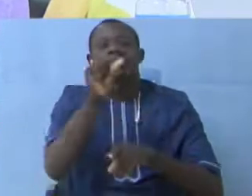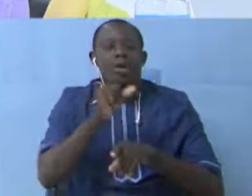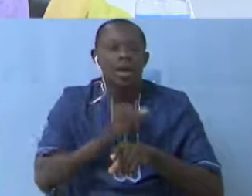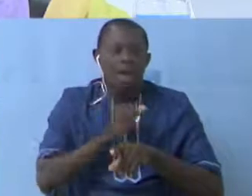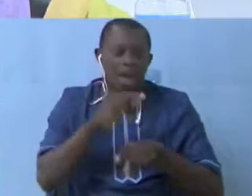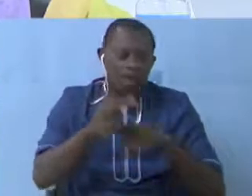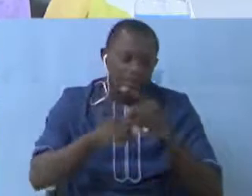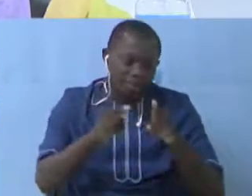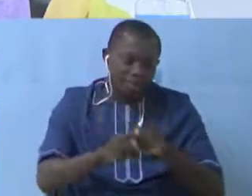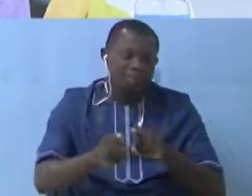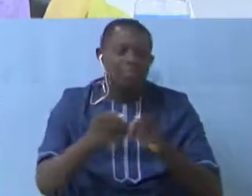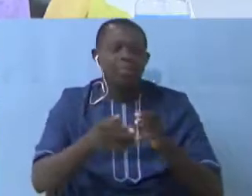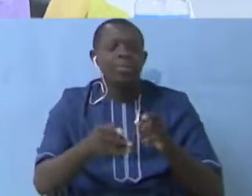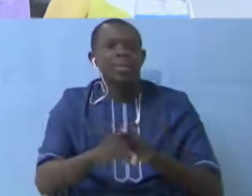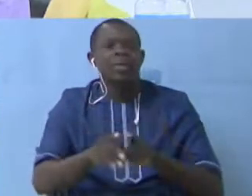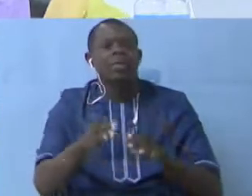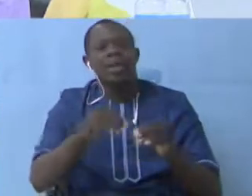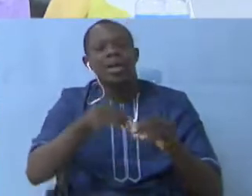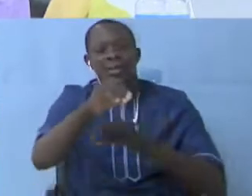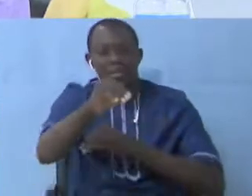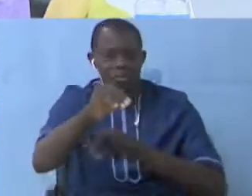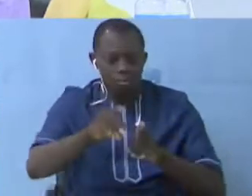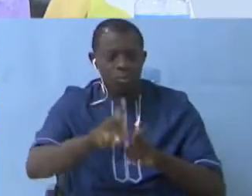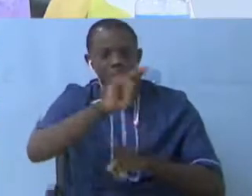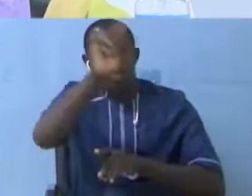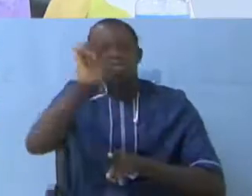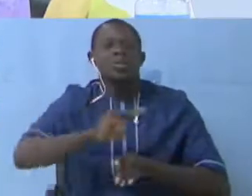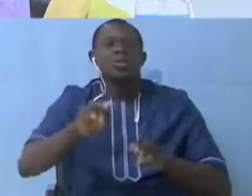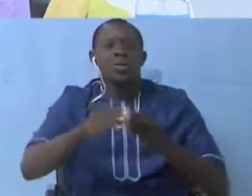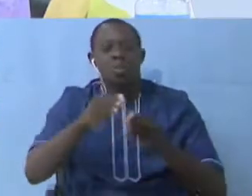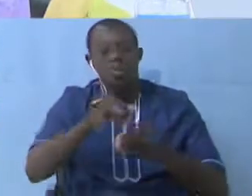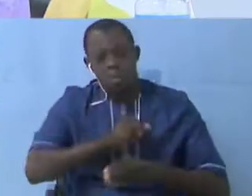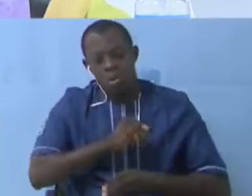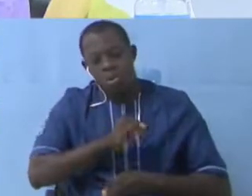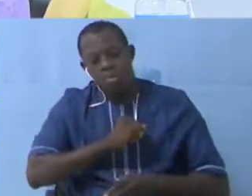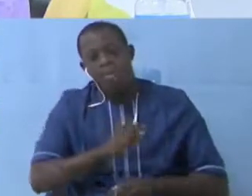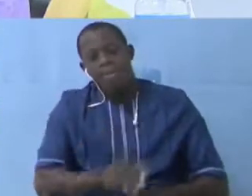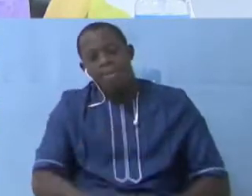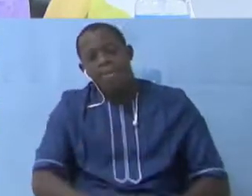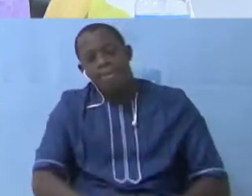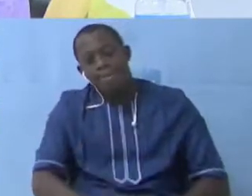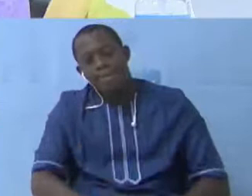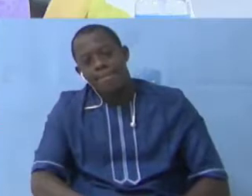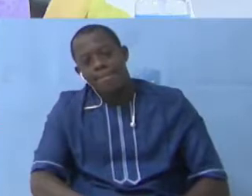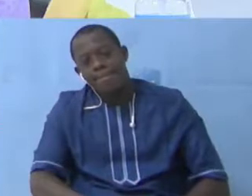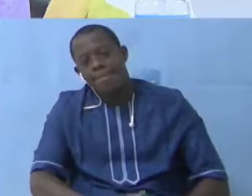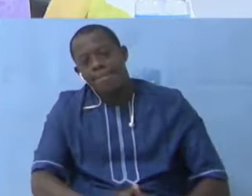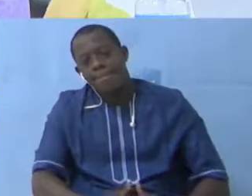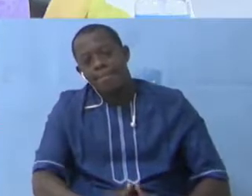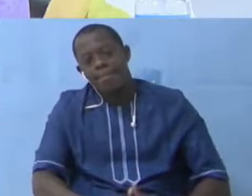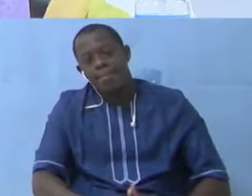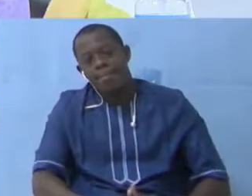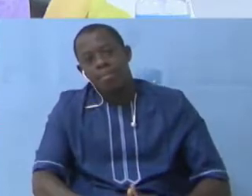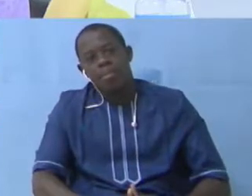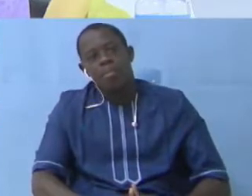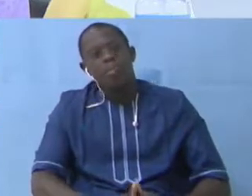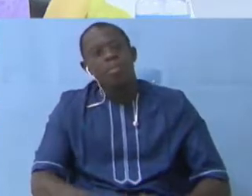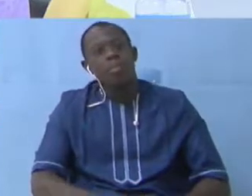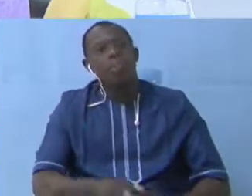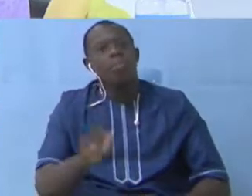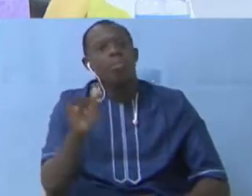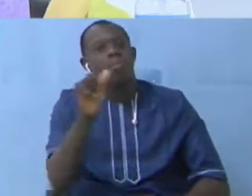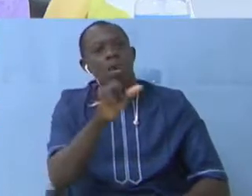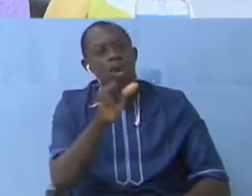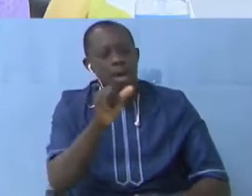jëm ci wàllu yaatal nag li ci mandat yi néegi député yi dafa mel ni rek bosam lay nekk. The other point maybe that